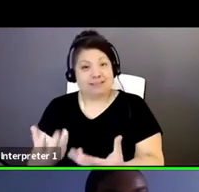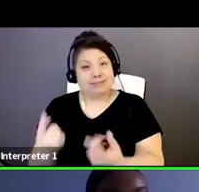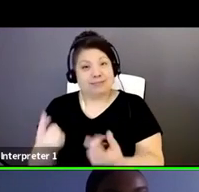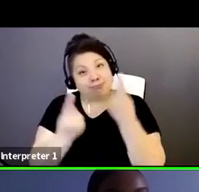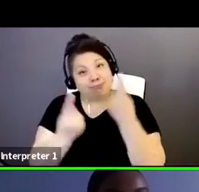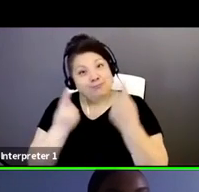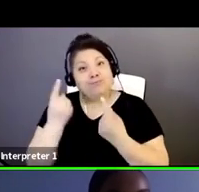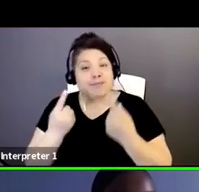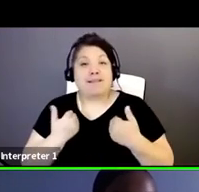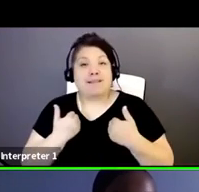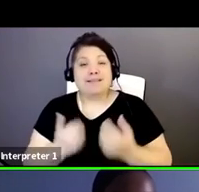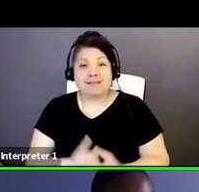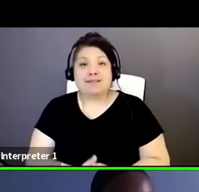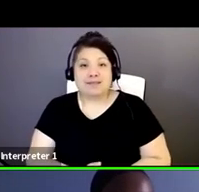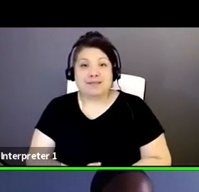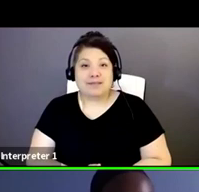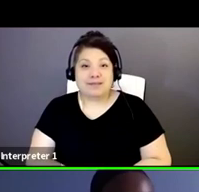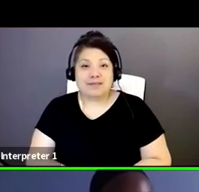What I really